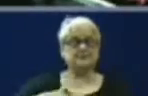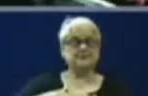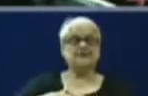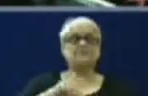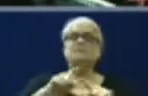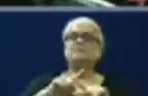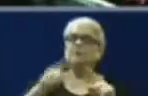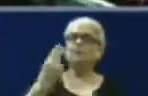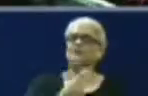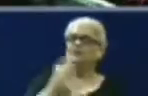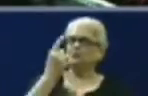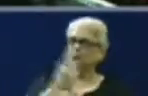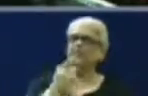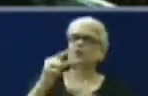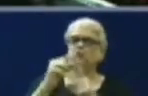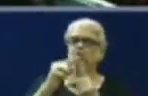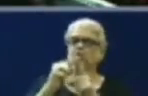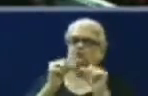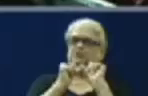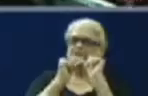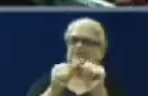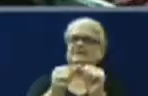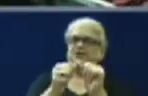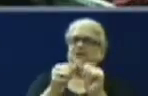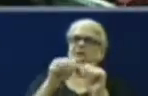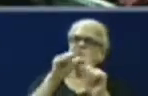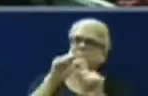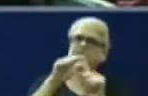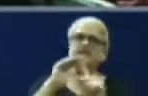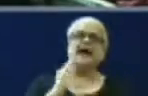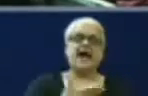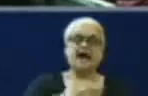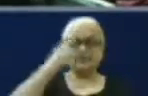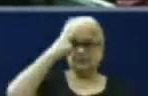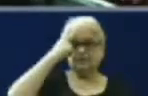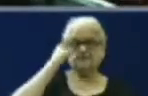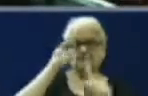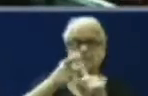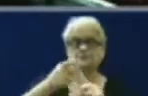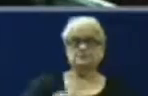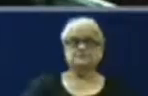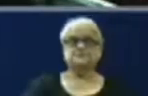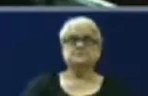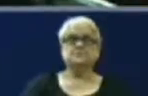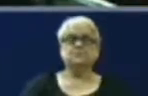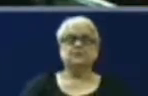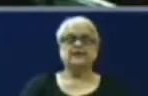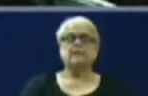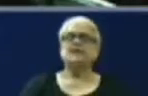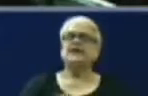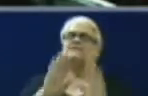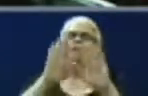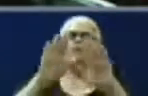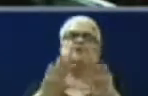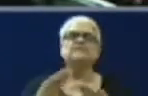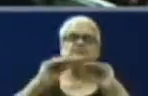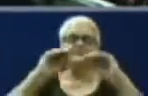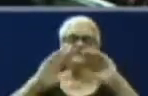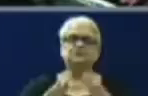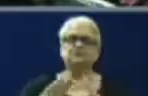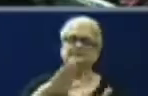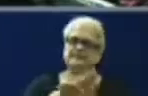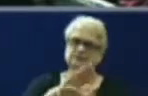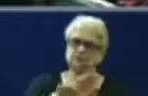tenacious. We are blessed with tremendous principals, award-winning teachers and schools, and at the